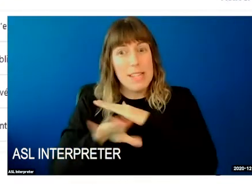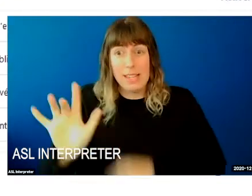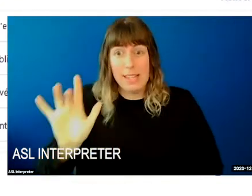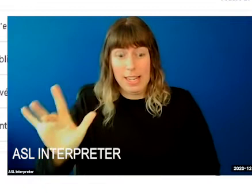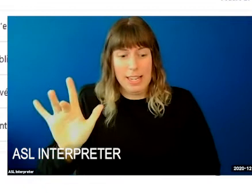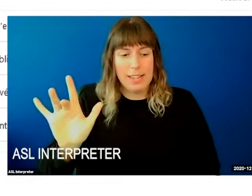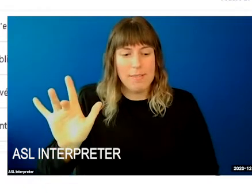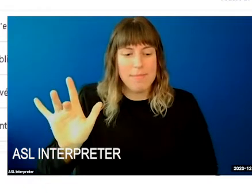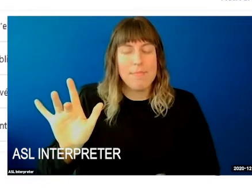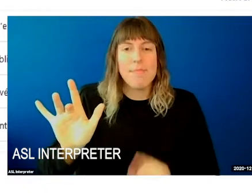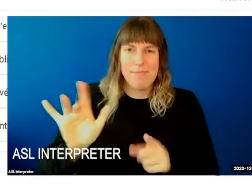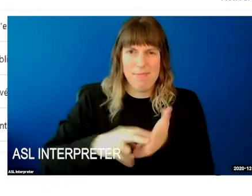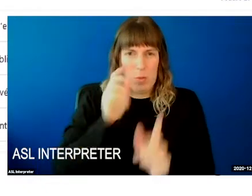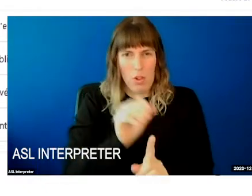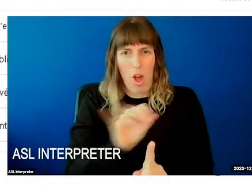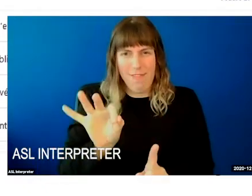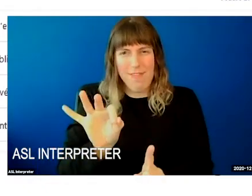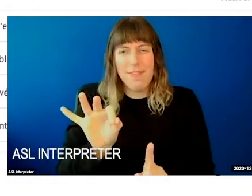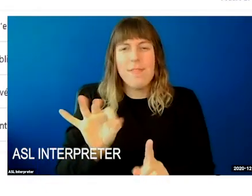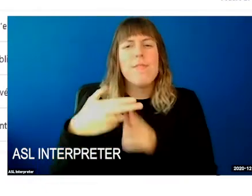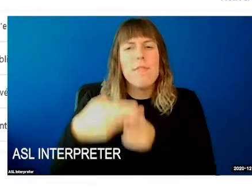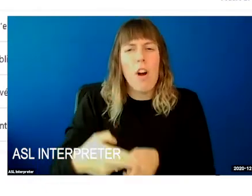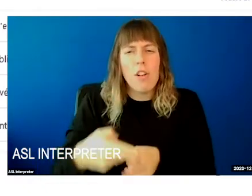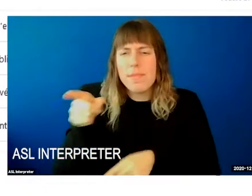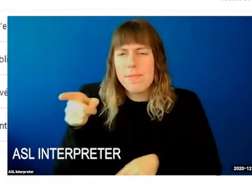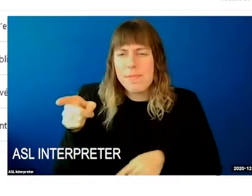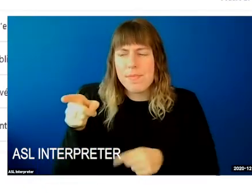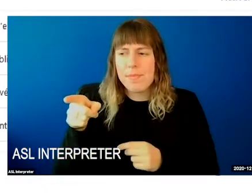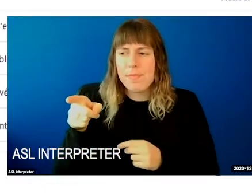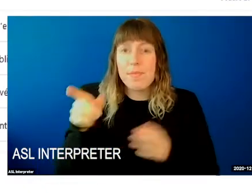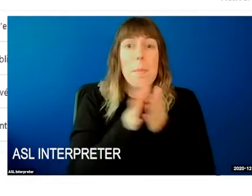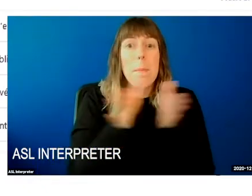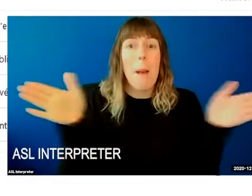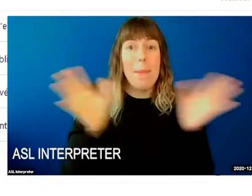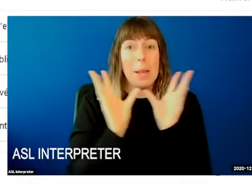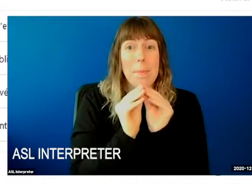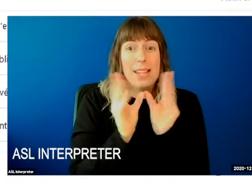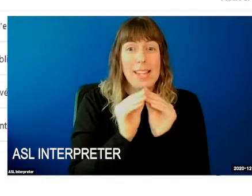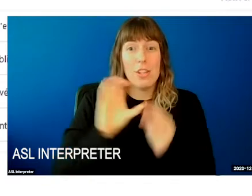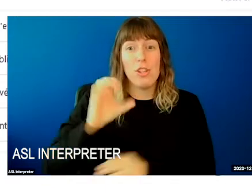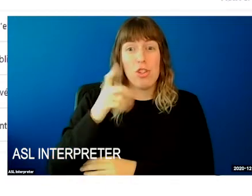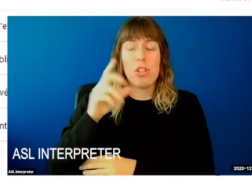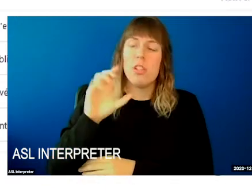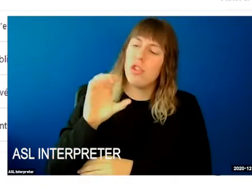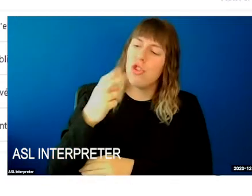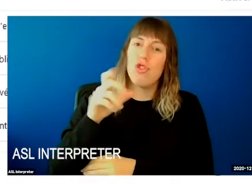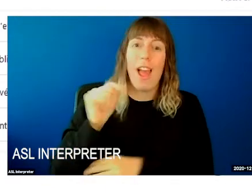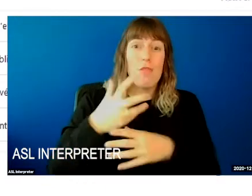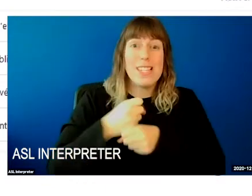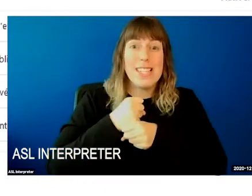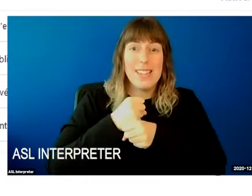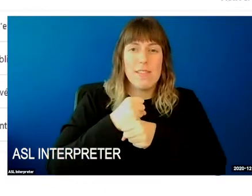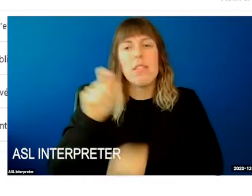the accessibility menu to turn the chat box off. It's called public meeting chat received. You can tick